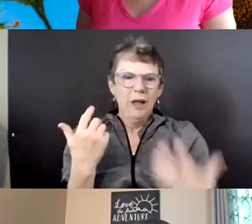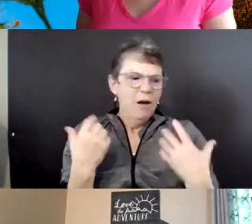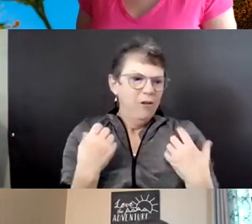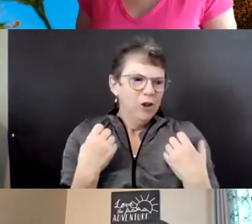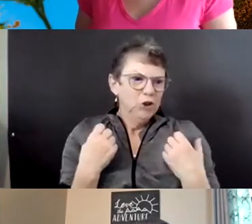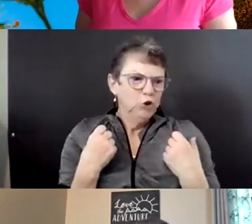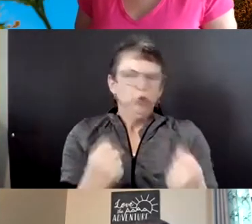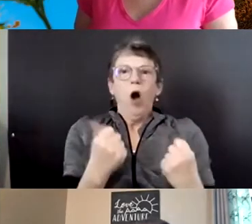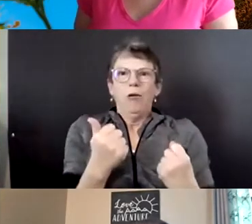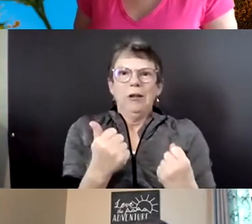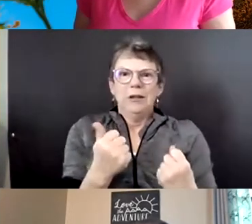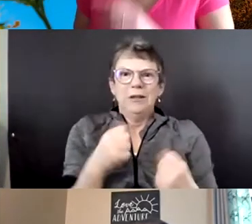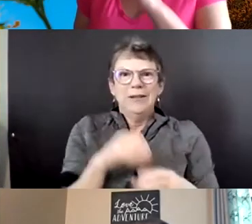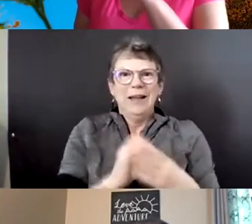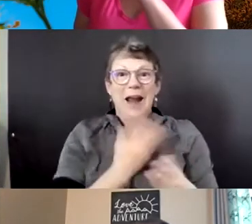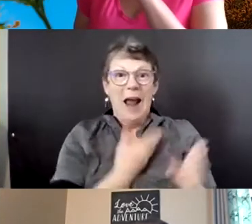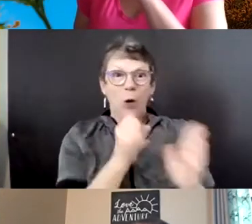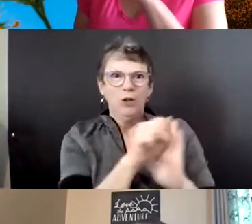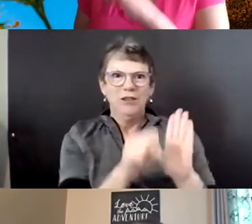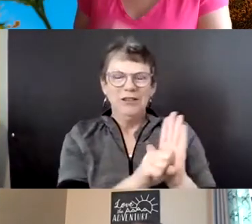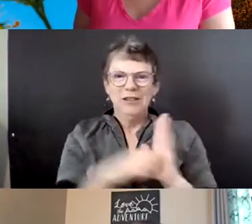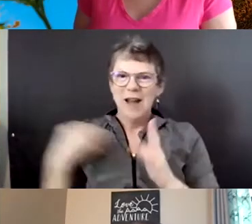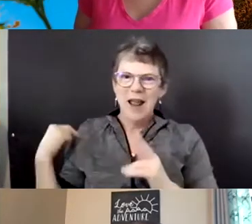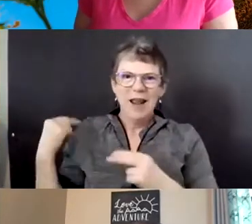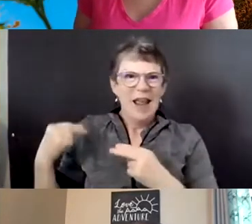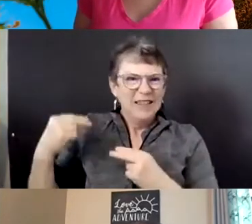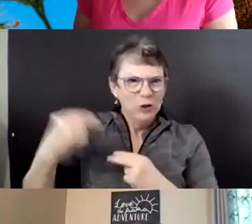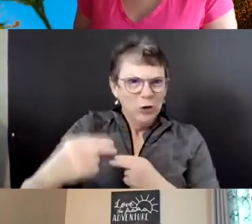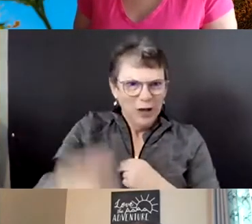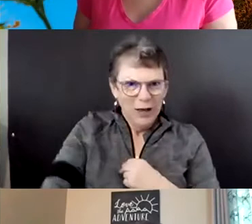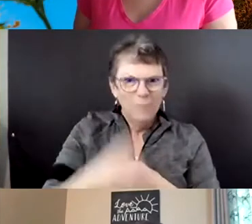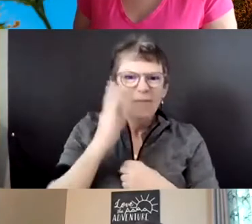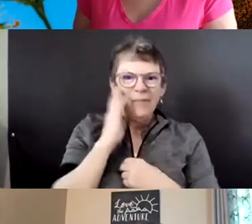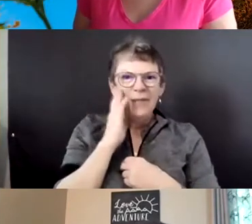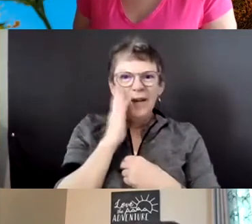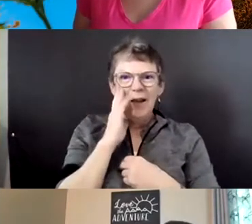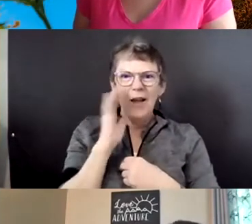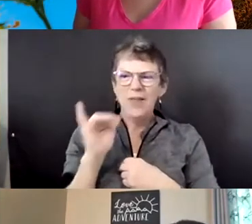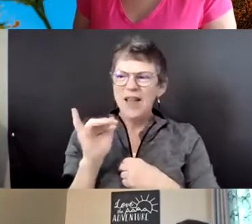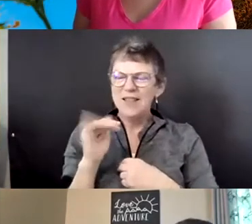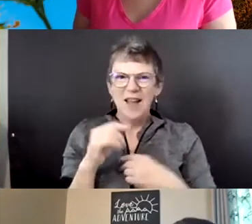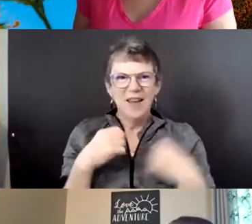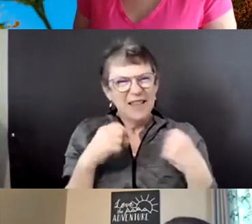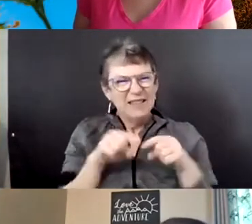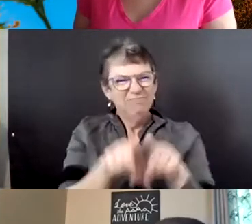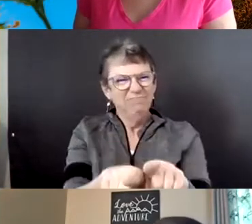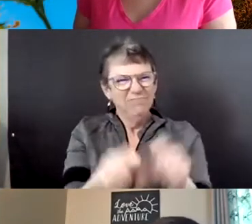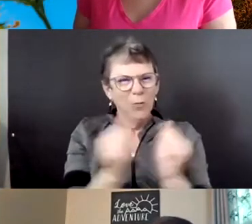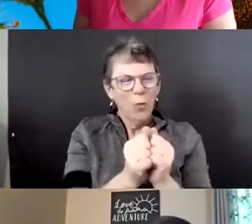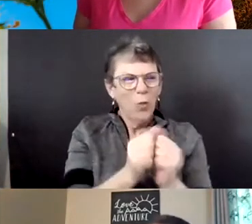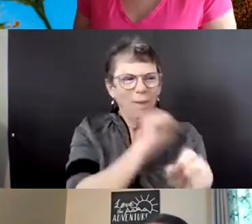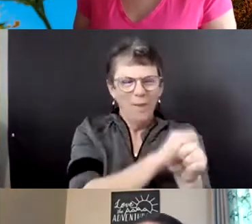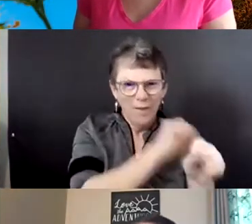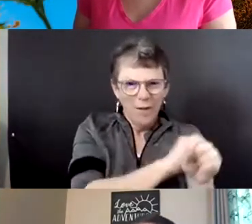which seems a little bit incongruous with a lot of the workforce issues and other things, but we have had a lot of success